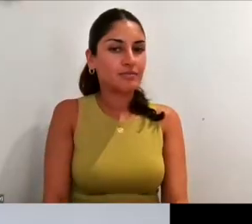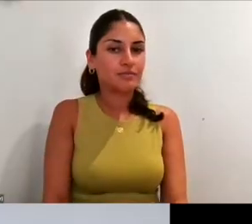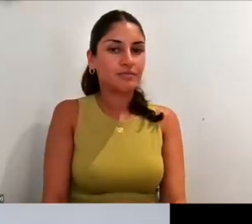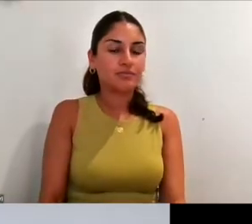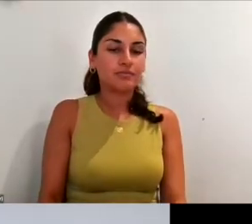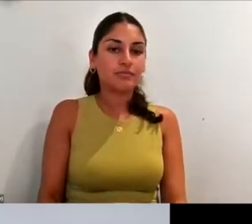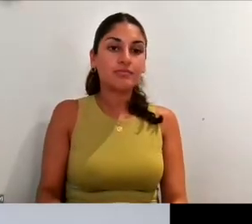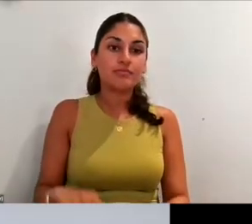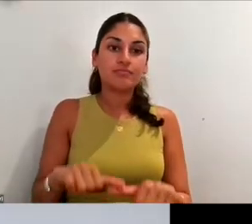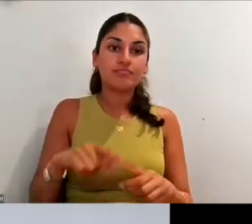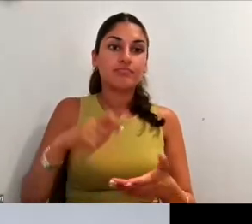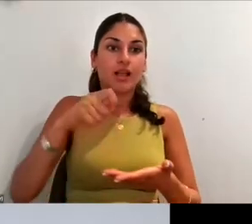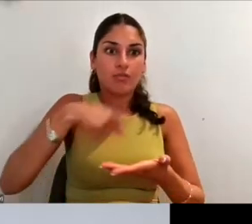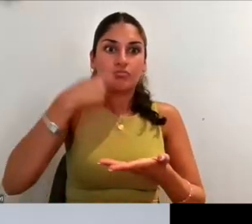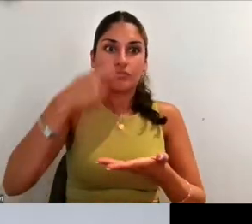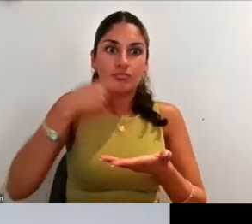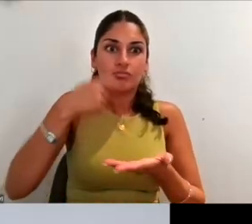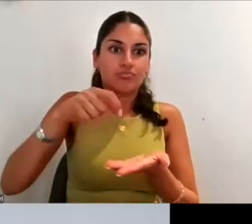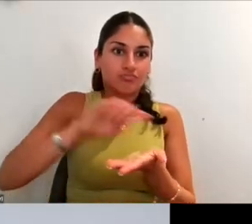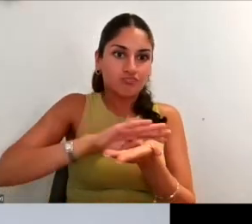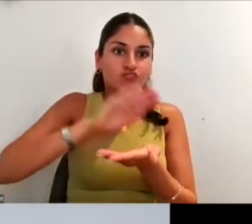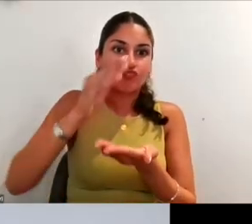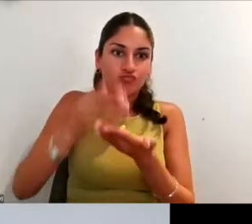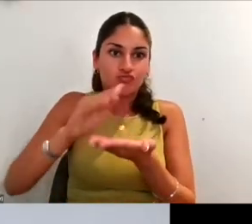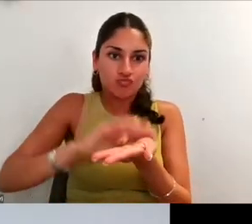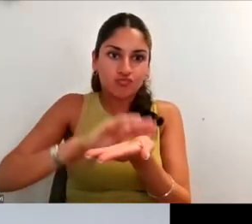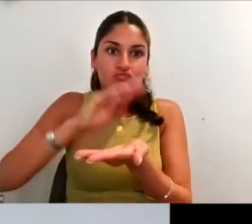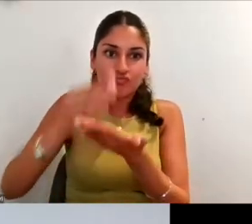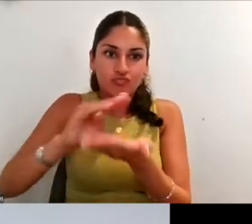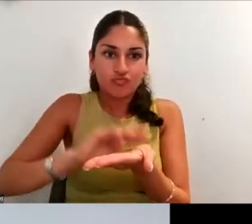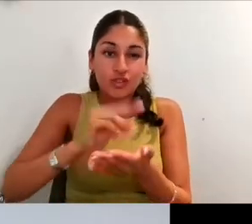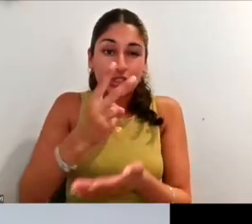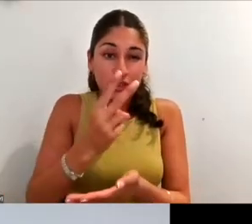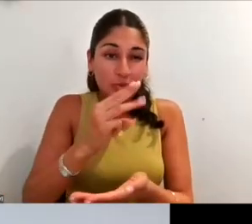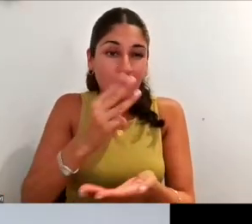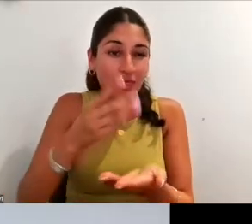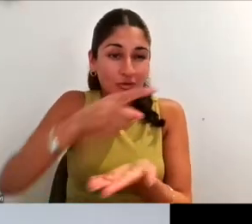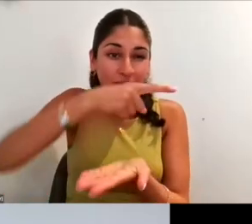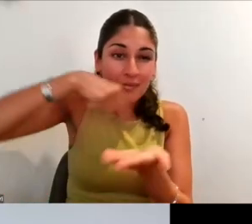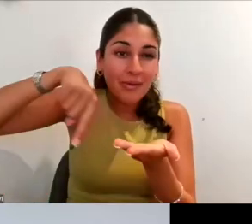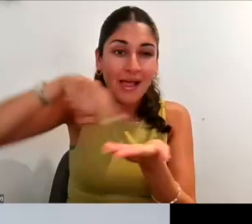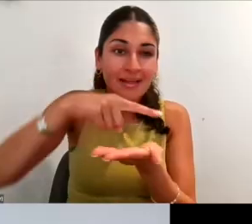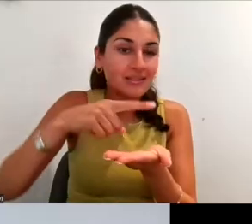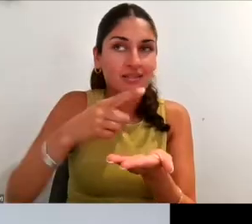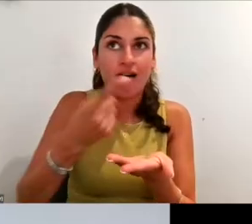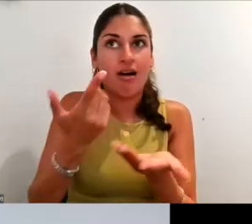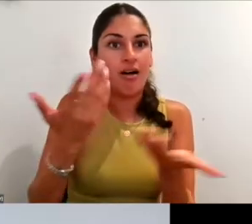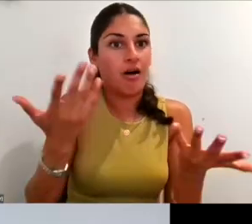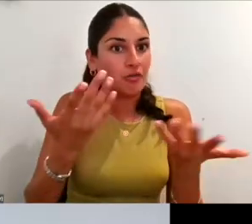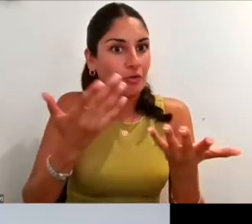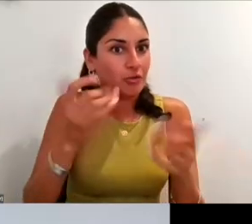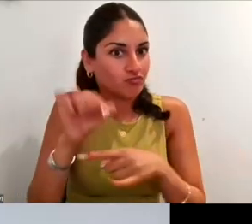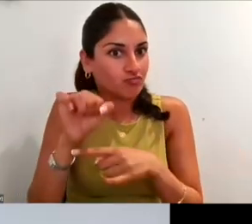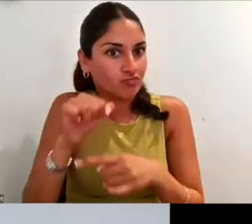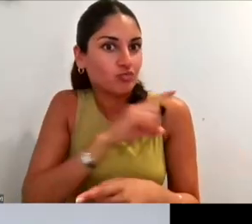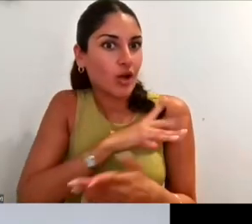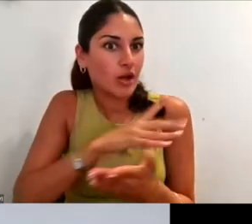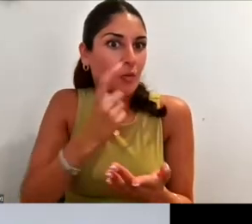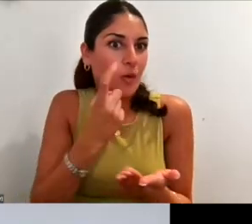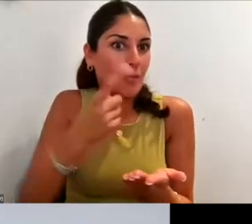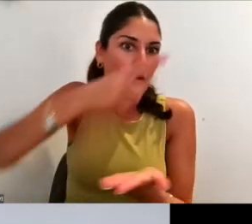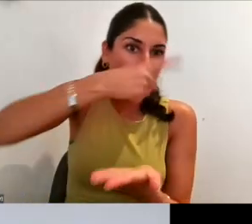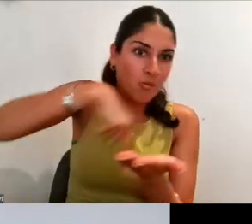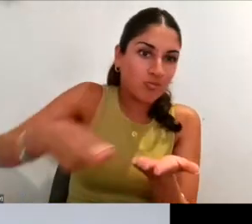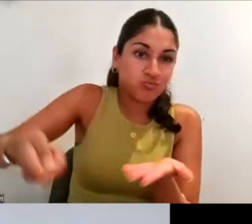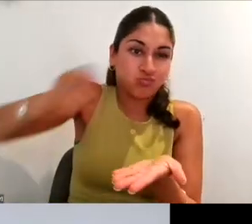After several second helpings, I swear it is impossible to say no to Auntie. We wave